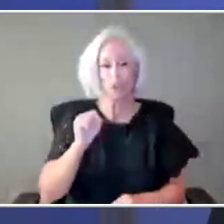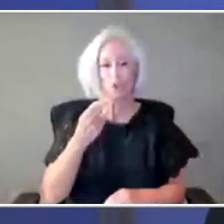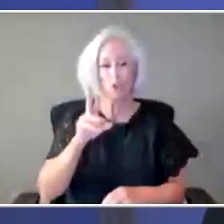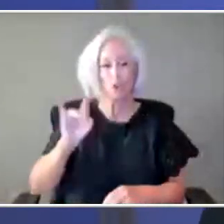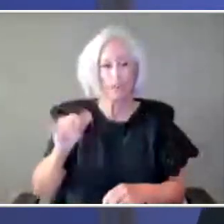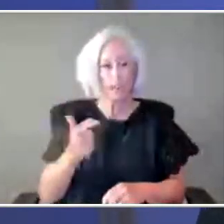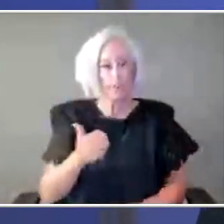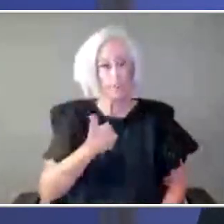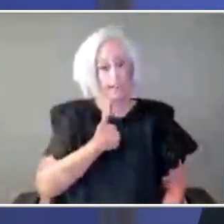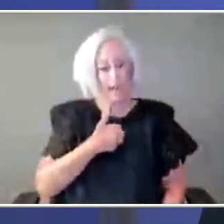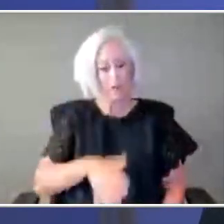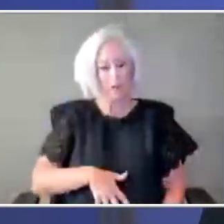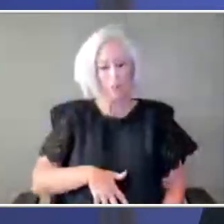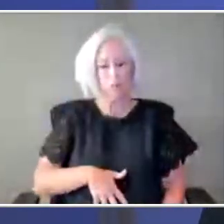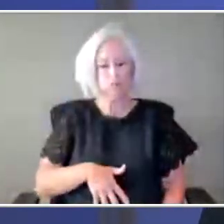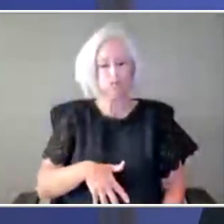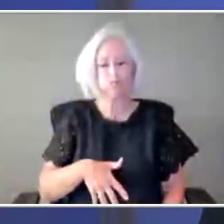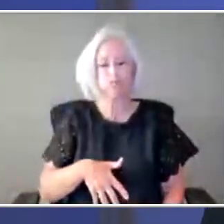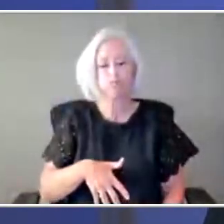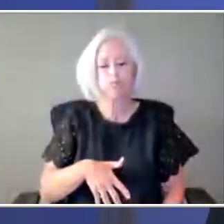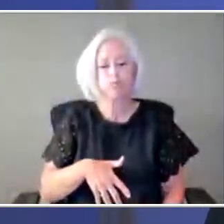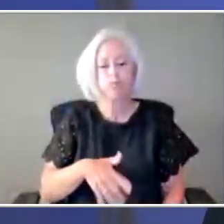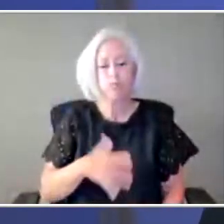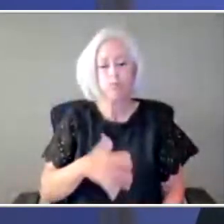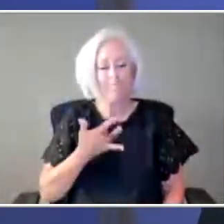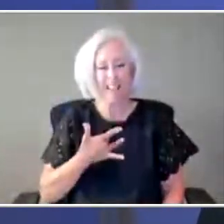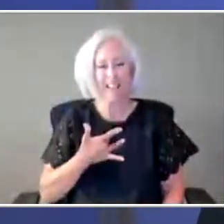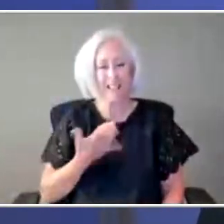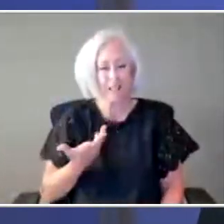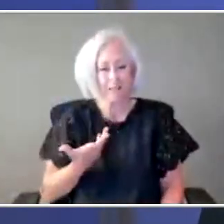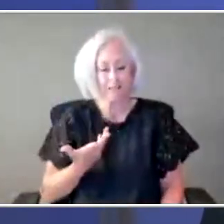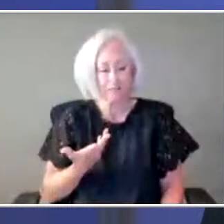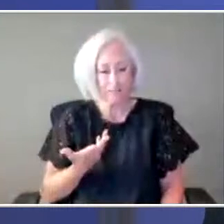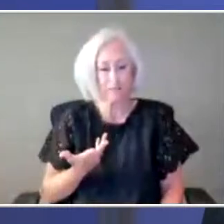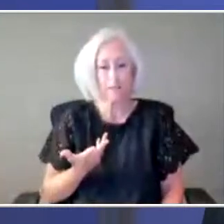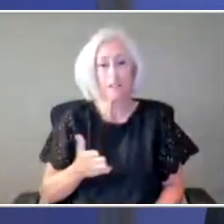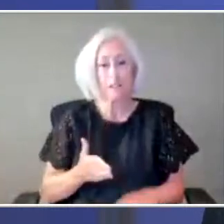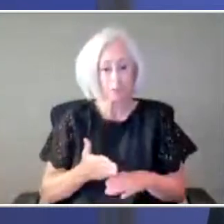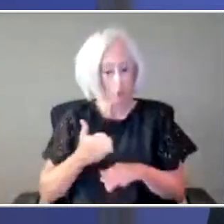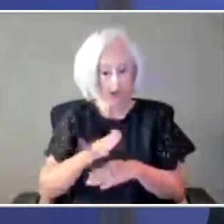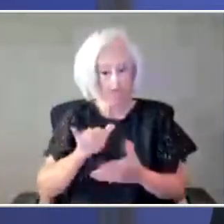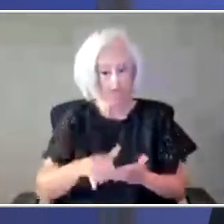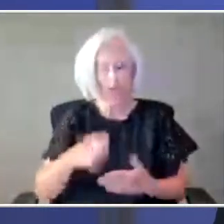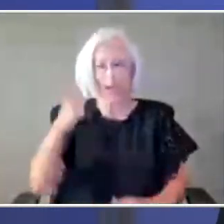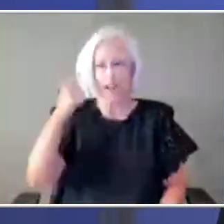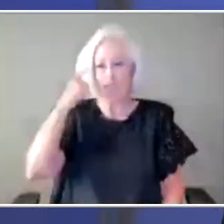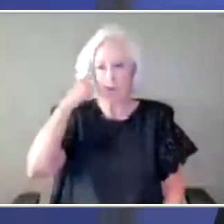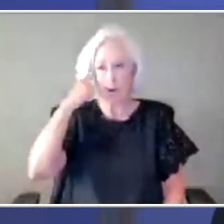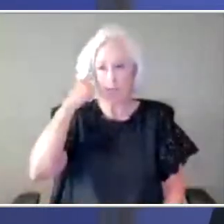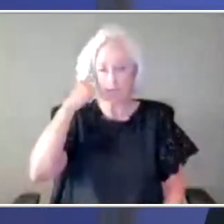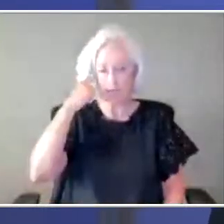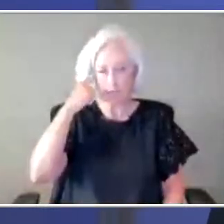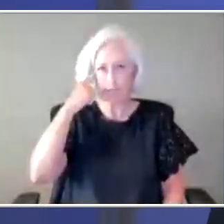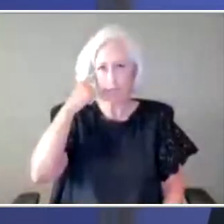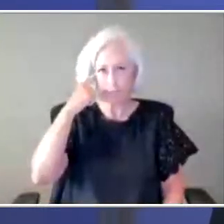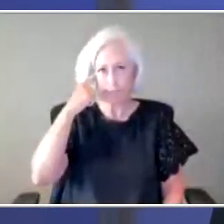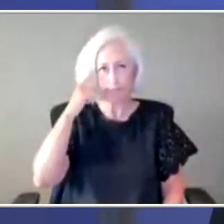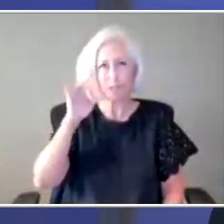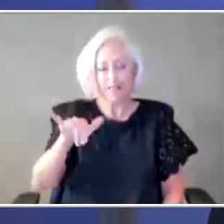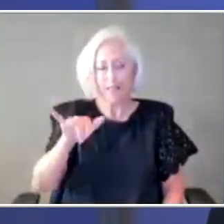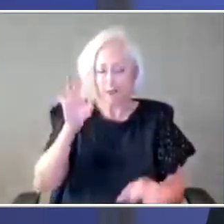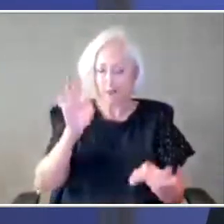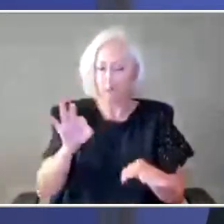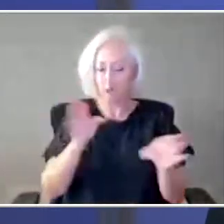bloated. So even after the fact, I thought to myself, yeah, that was the perfect plan for